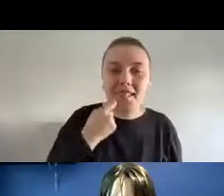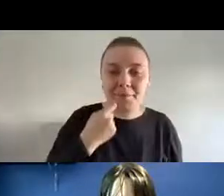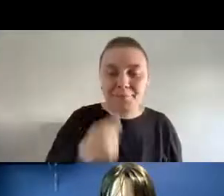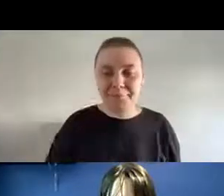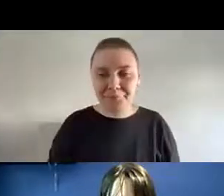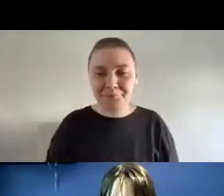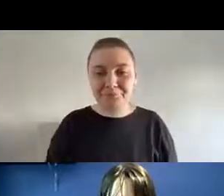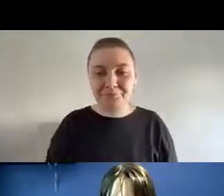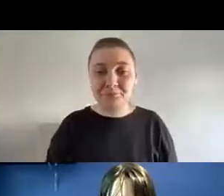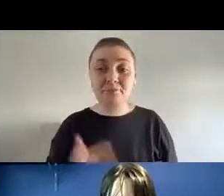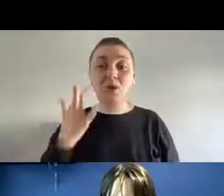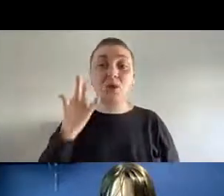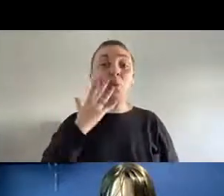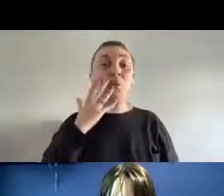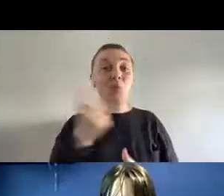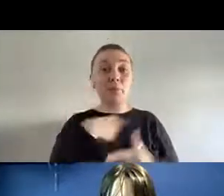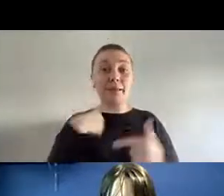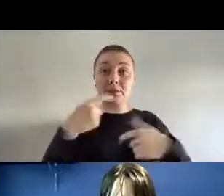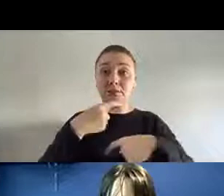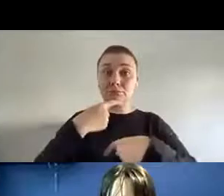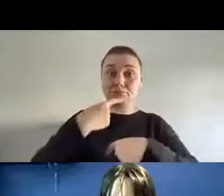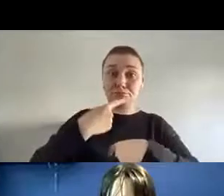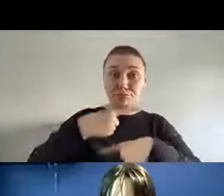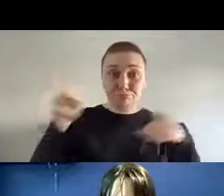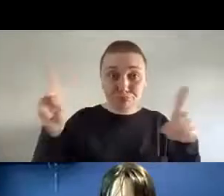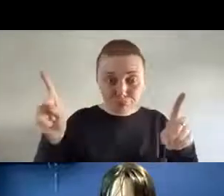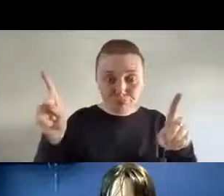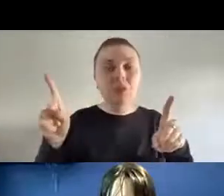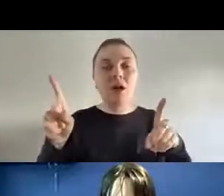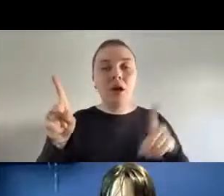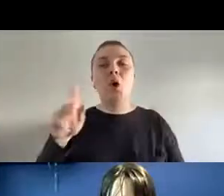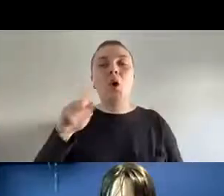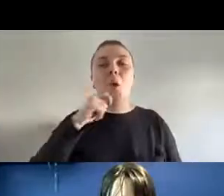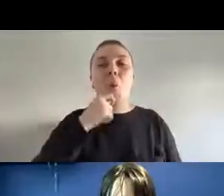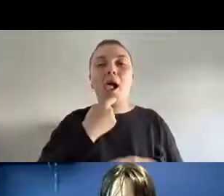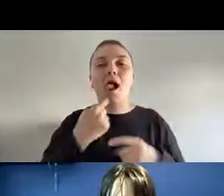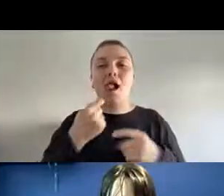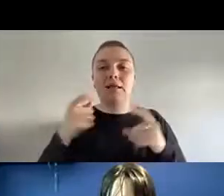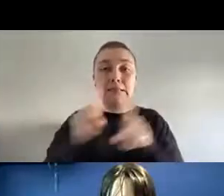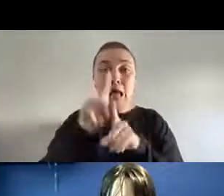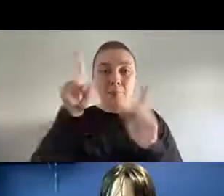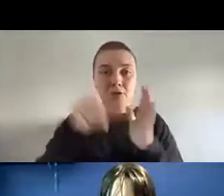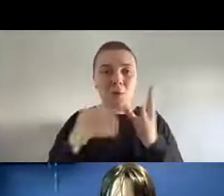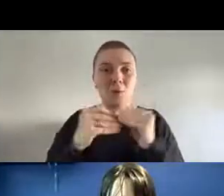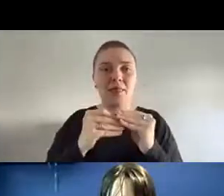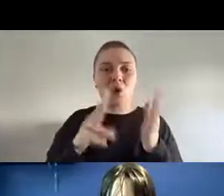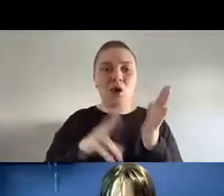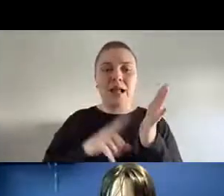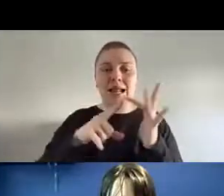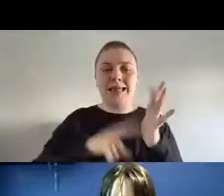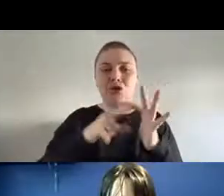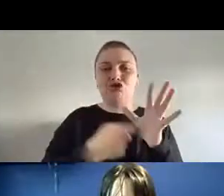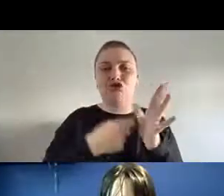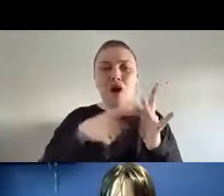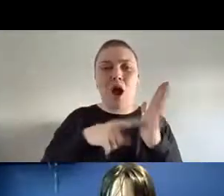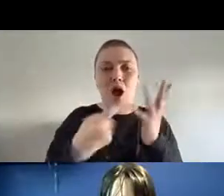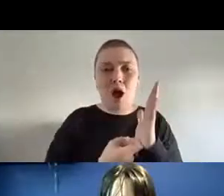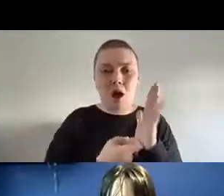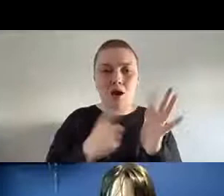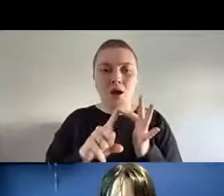when we release that information, we'll also be releasing it in conjunction with the literature review that Jen was referring to